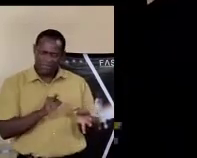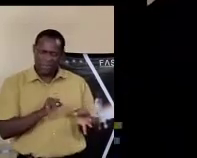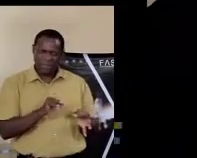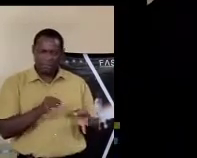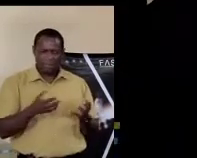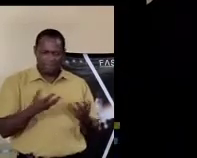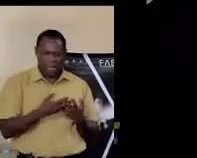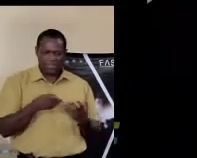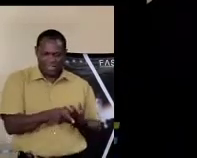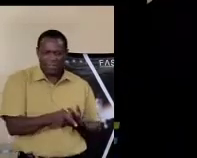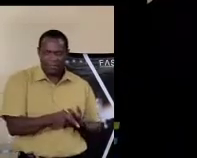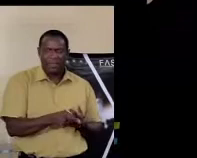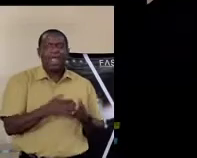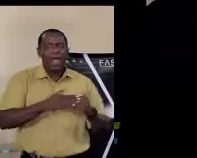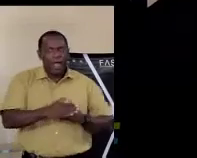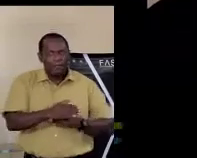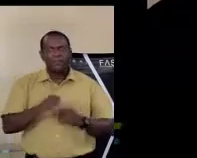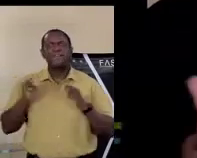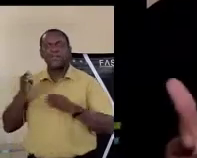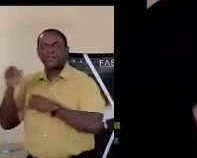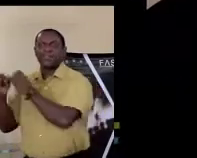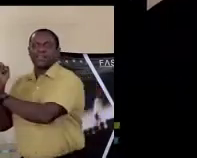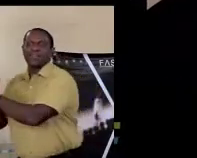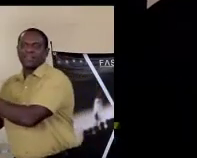know, you can